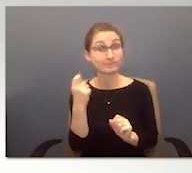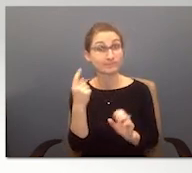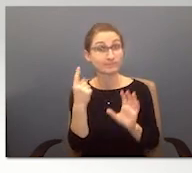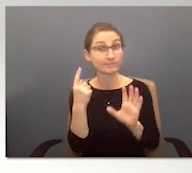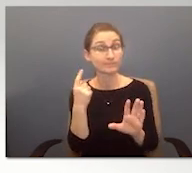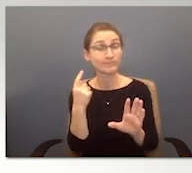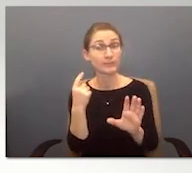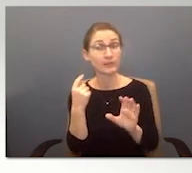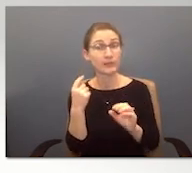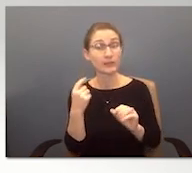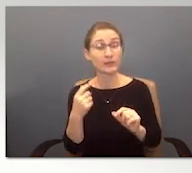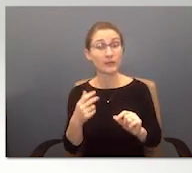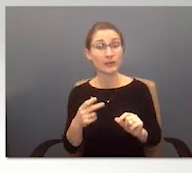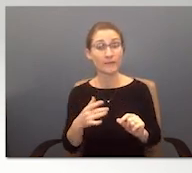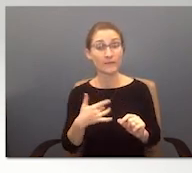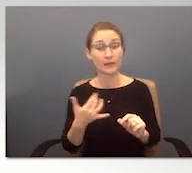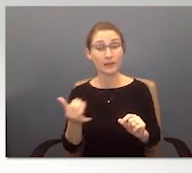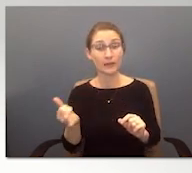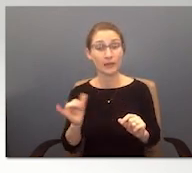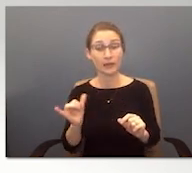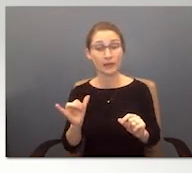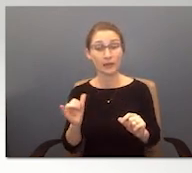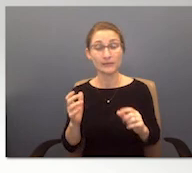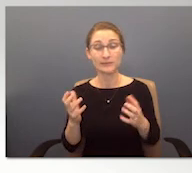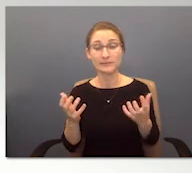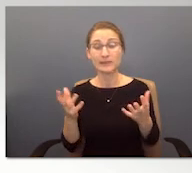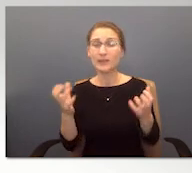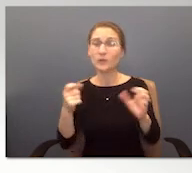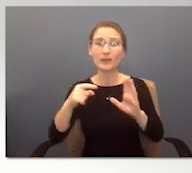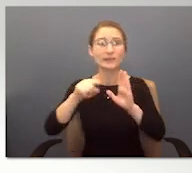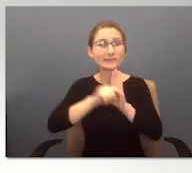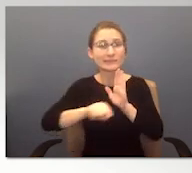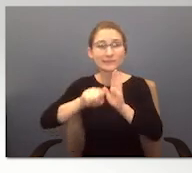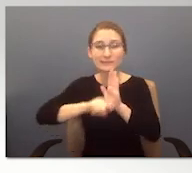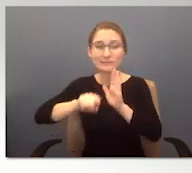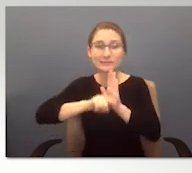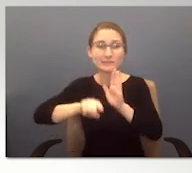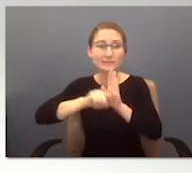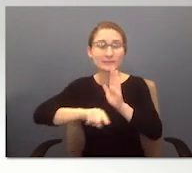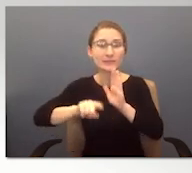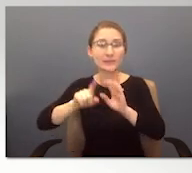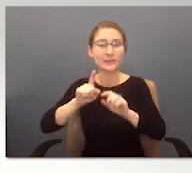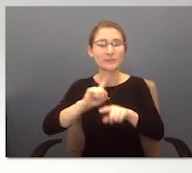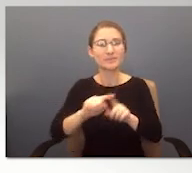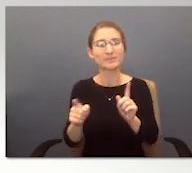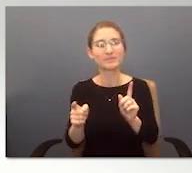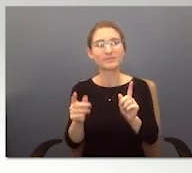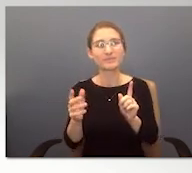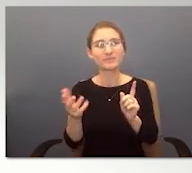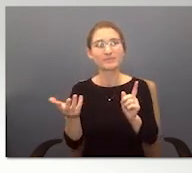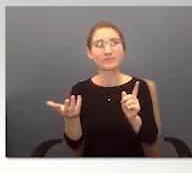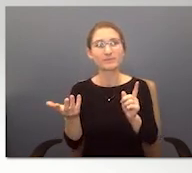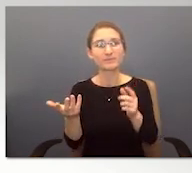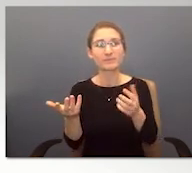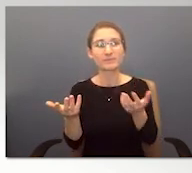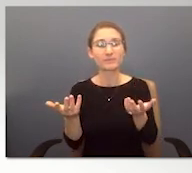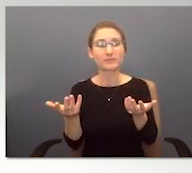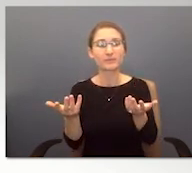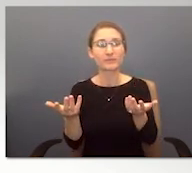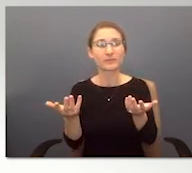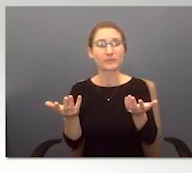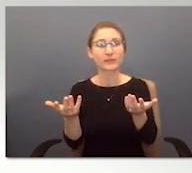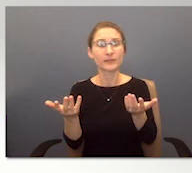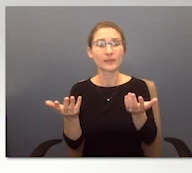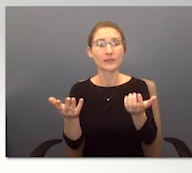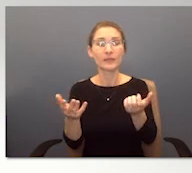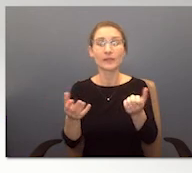However, I feel like sometimes, and I hate to be that way, but sometimes I feel like I get really short. Like, I need you to give a